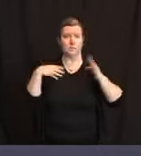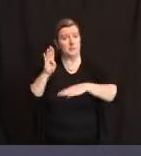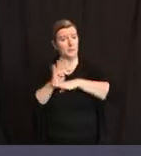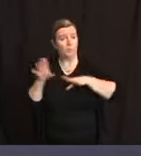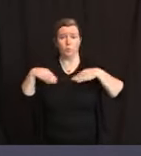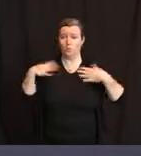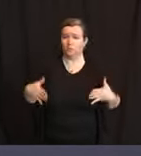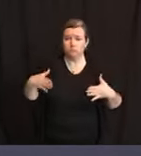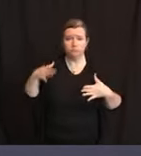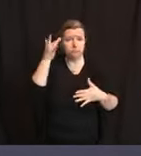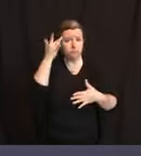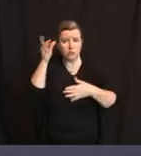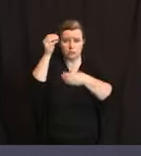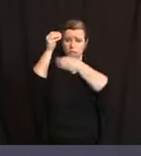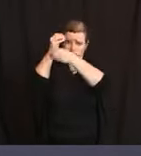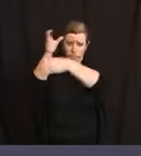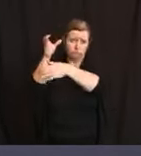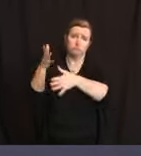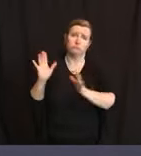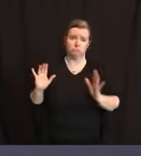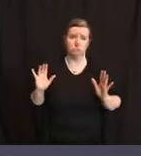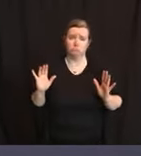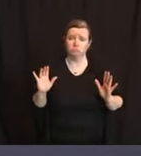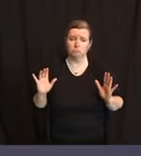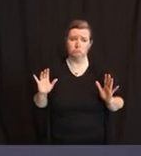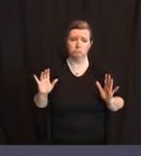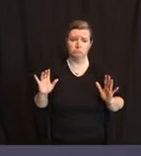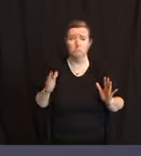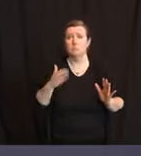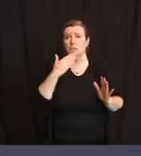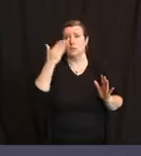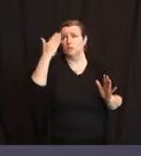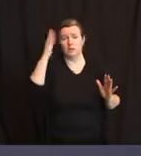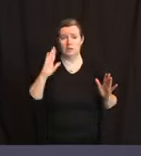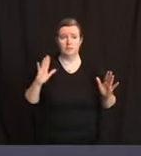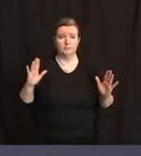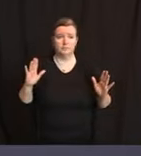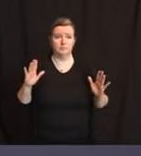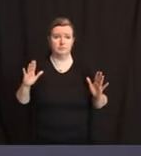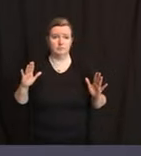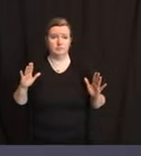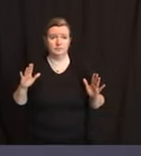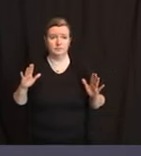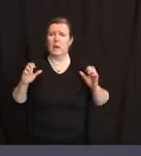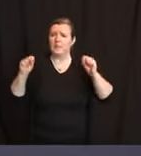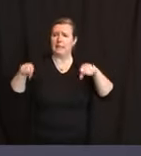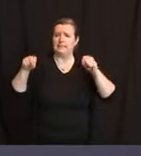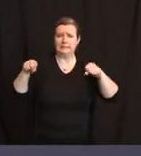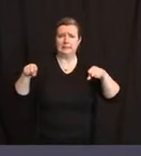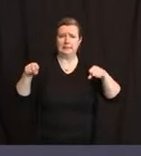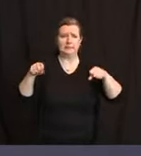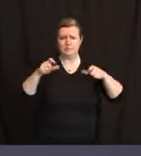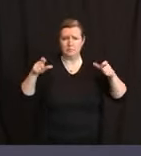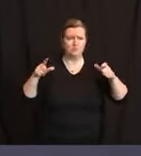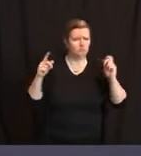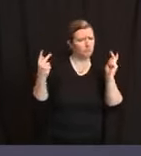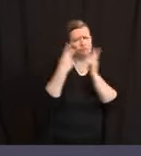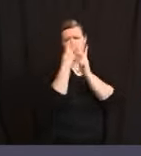extraordinary. For all of its failings, thank God we're a capitalist country, because folks will figure out a way to get through